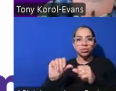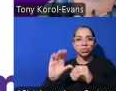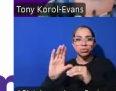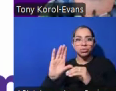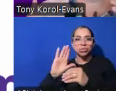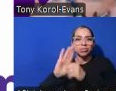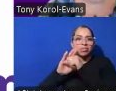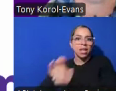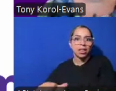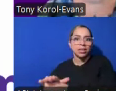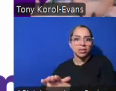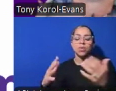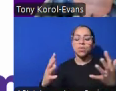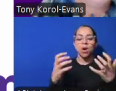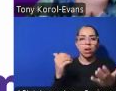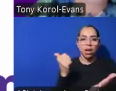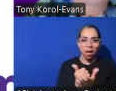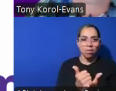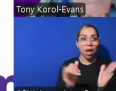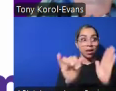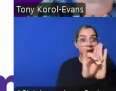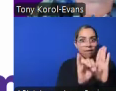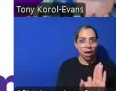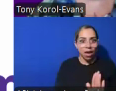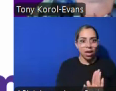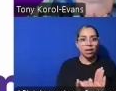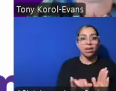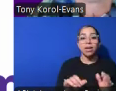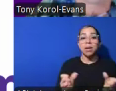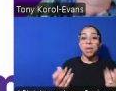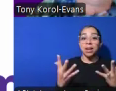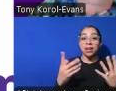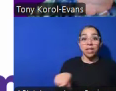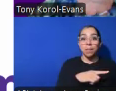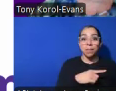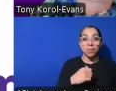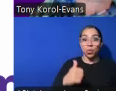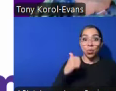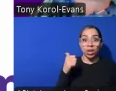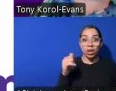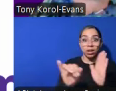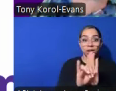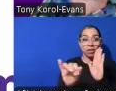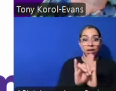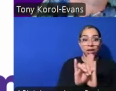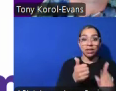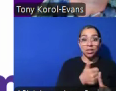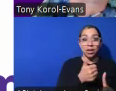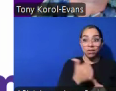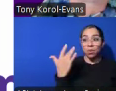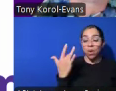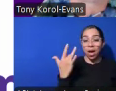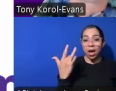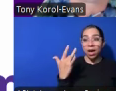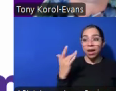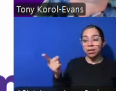it, because many of them wouldn't identify it themselves because he's my